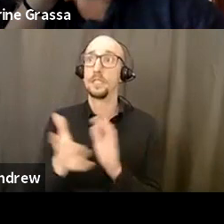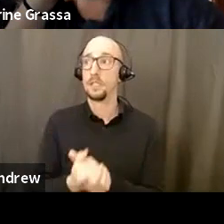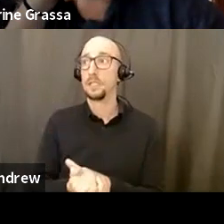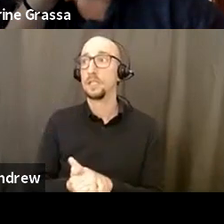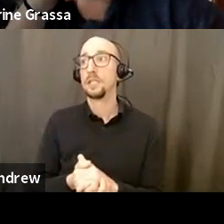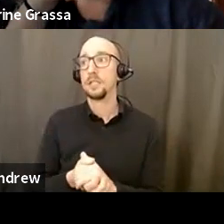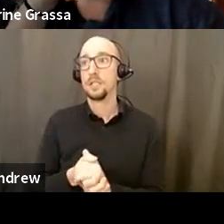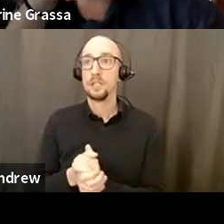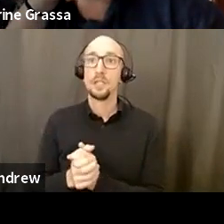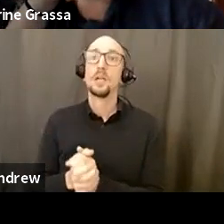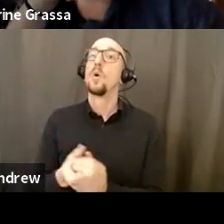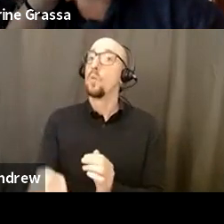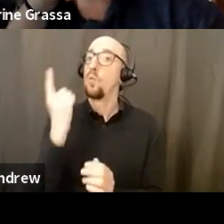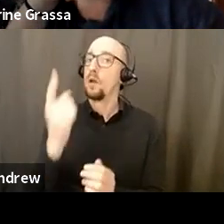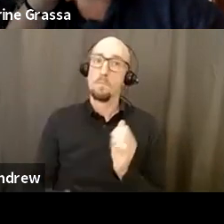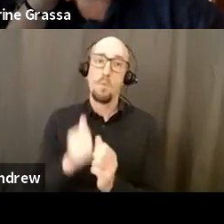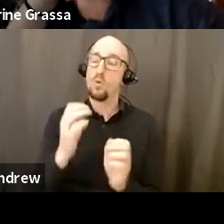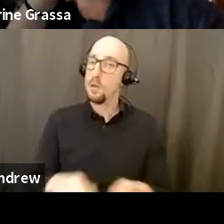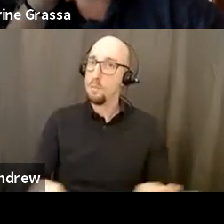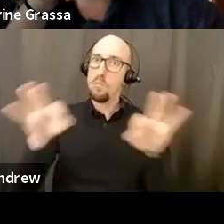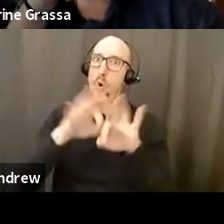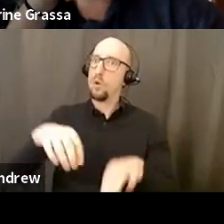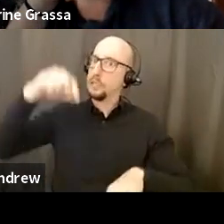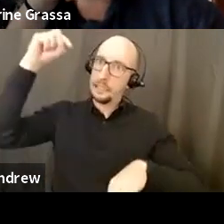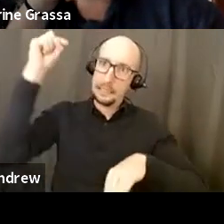one of the meatiest topics we will cover.